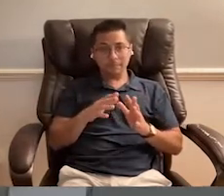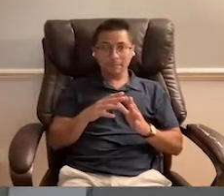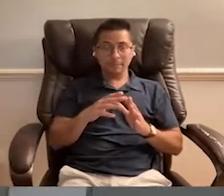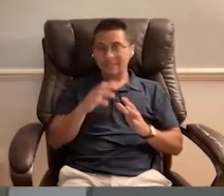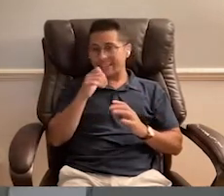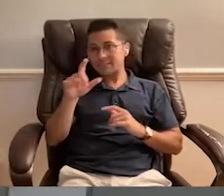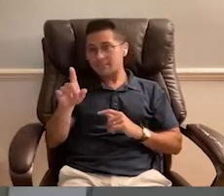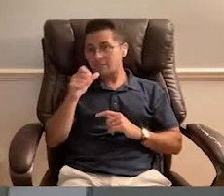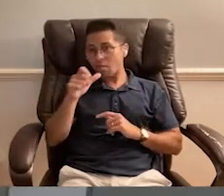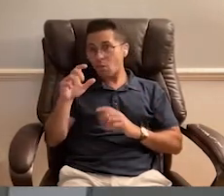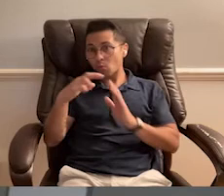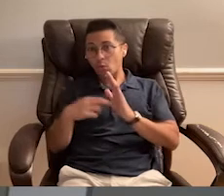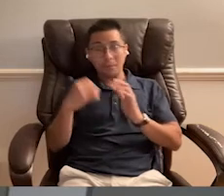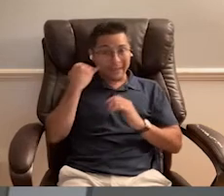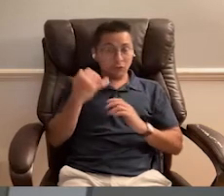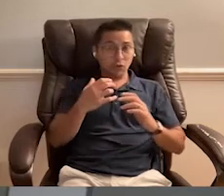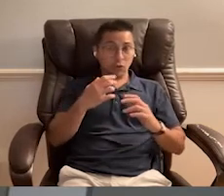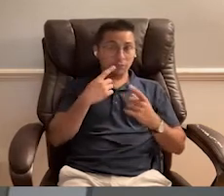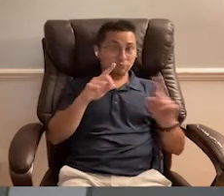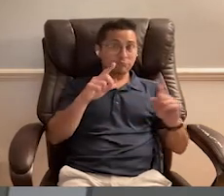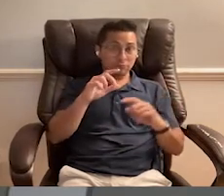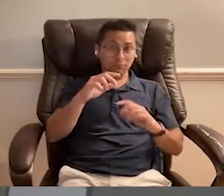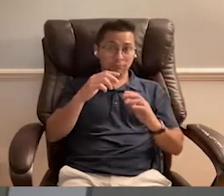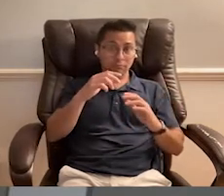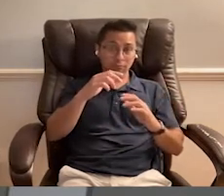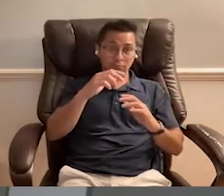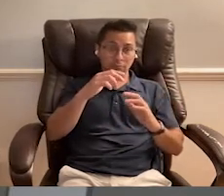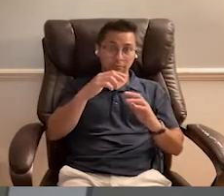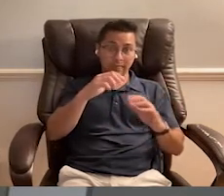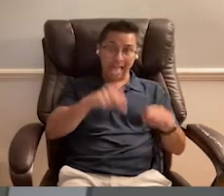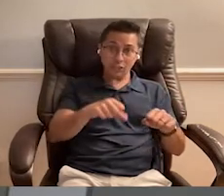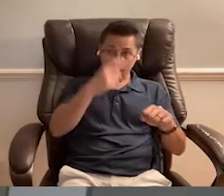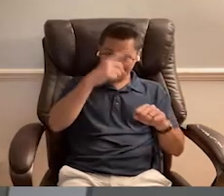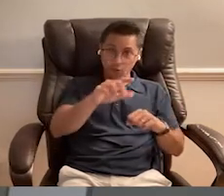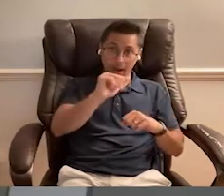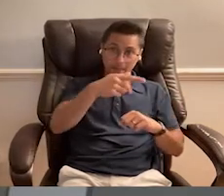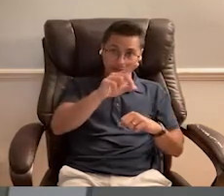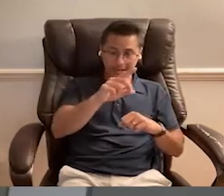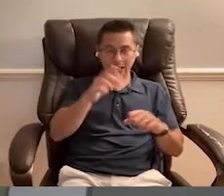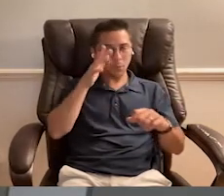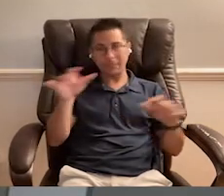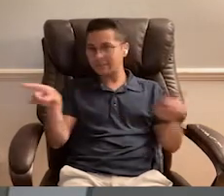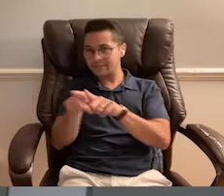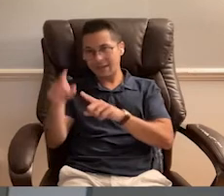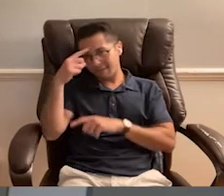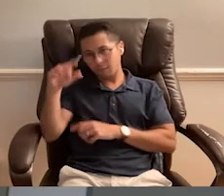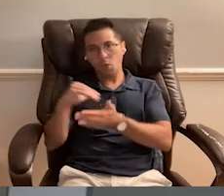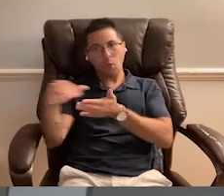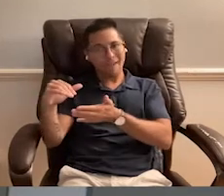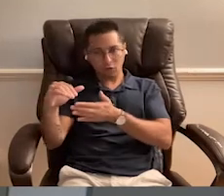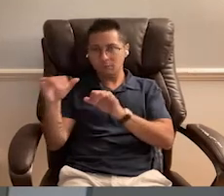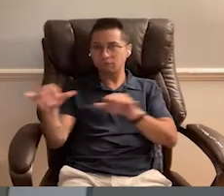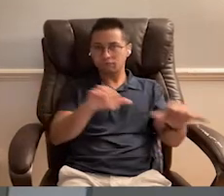really just the, that's not the rule. For the most part, if you meet the eligibility for APD services, you're also going to meet it for